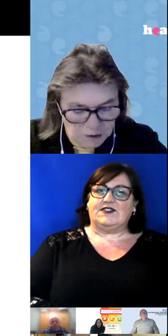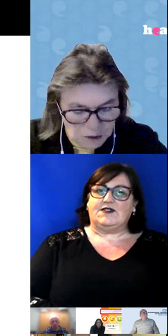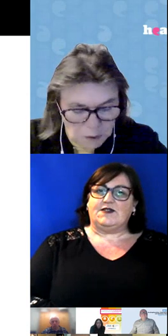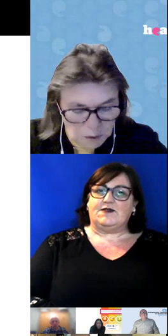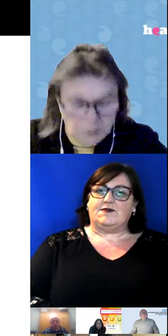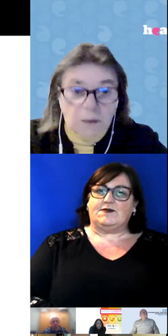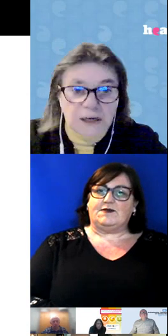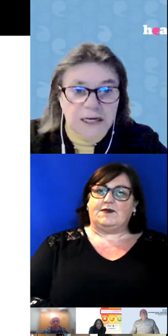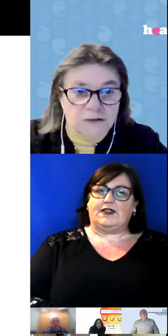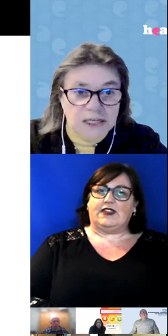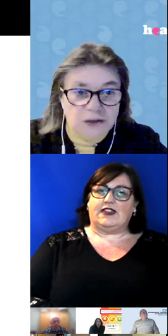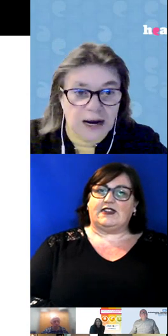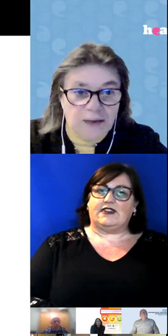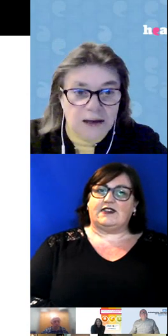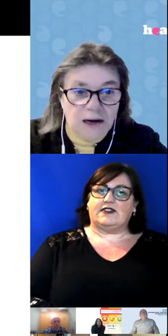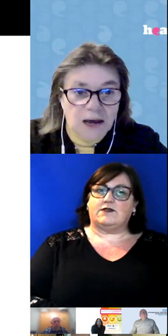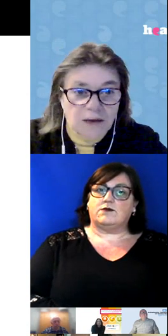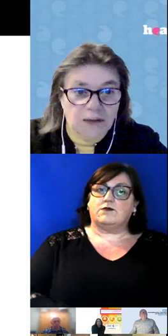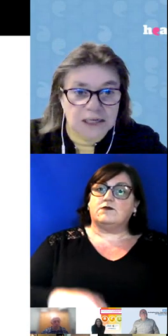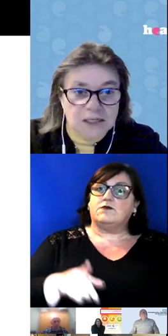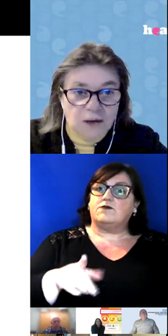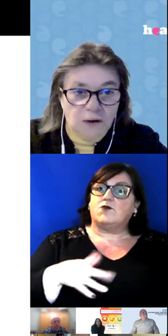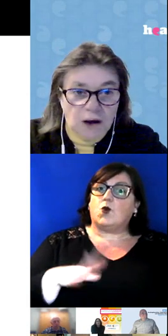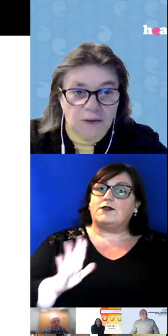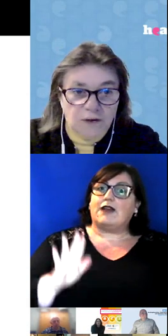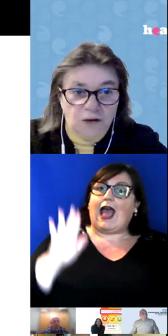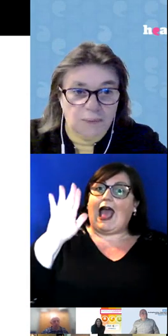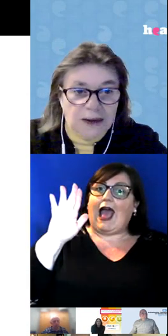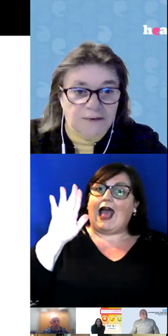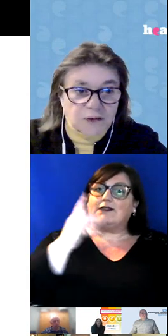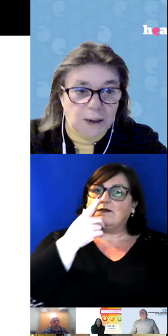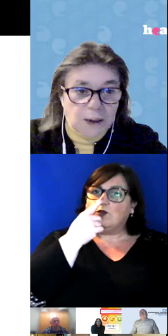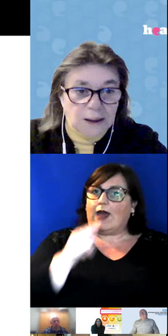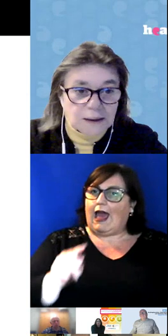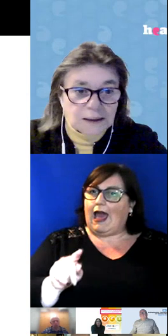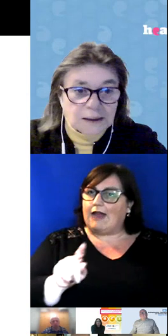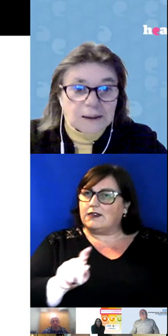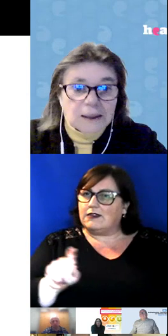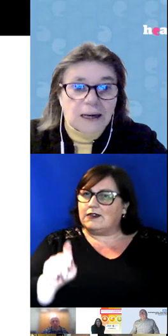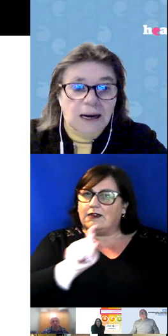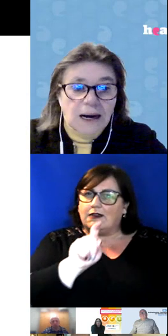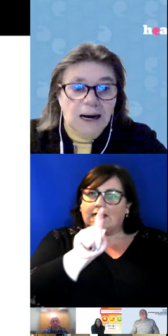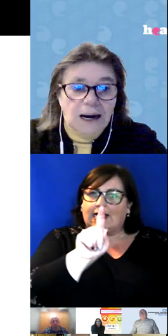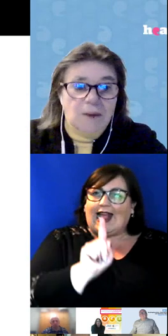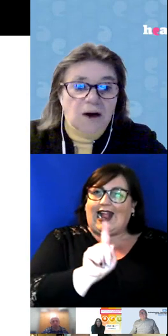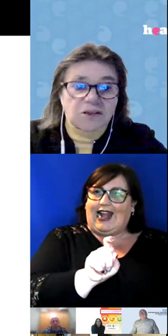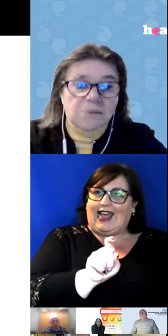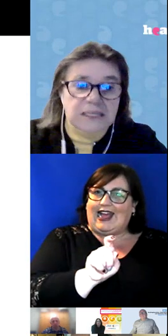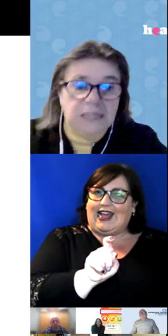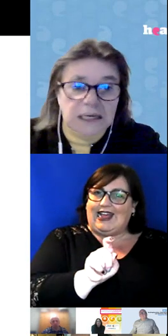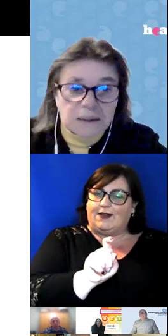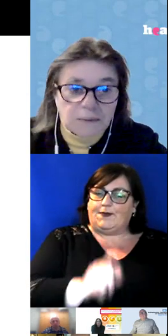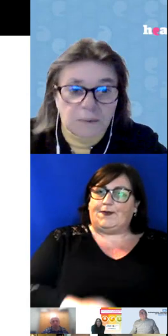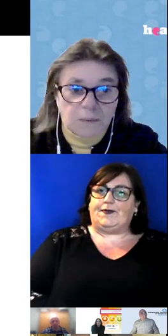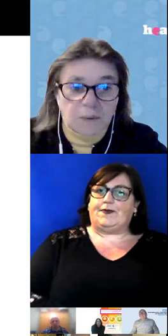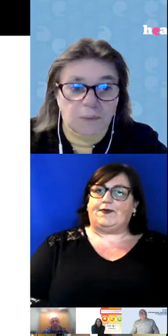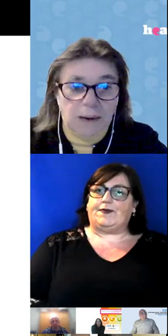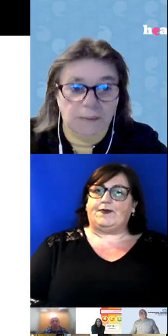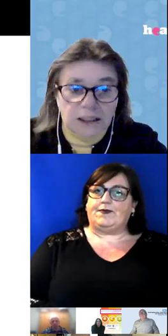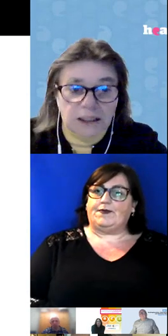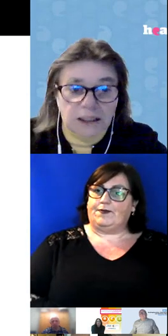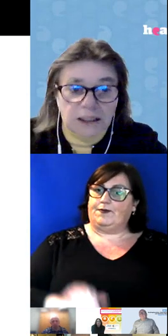And if you need to raise your hand, then it's on at the top left as well. After the meeting,